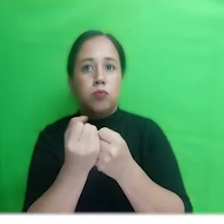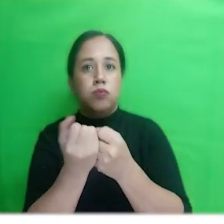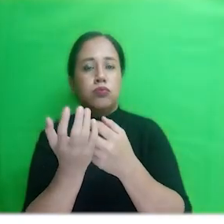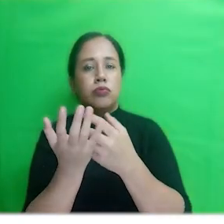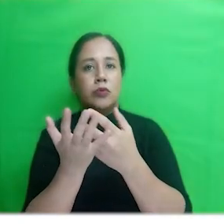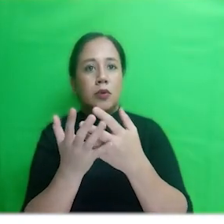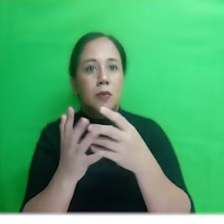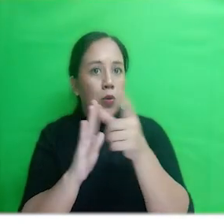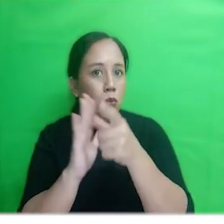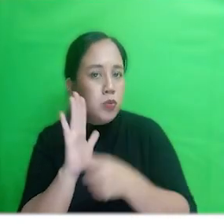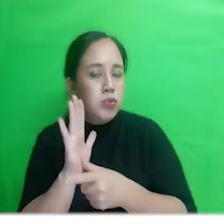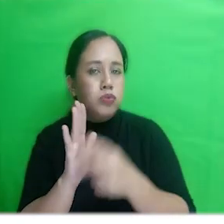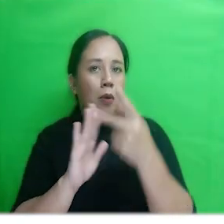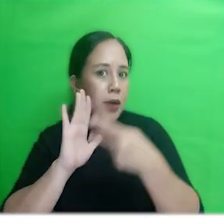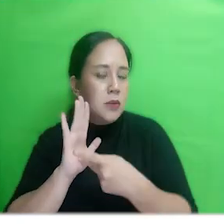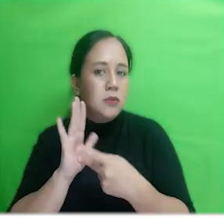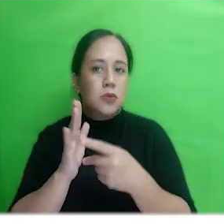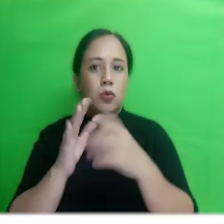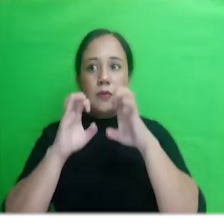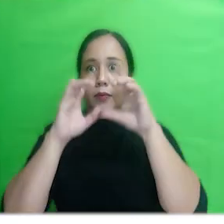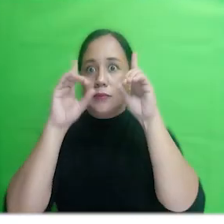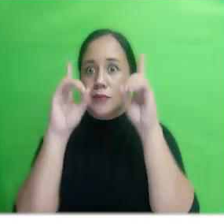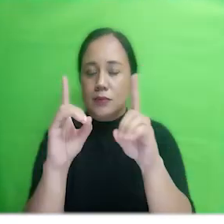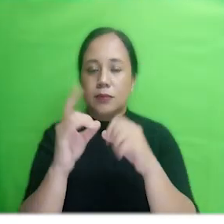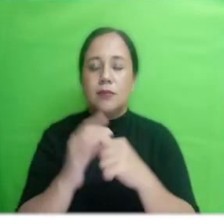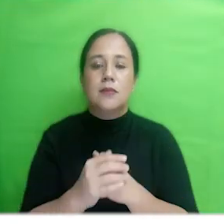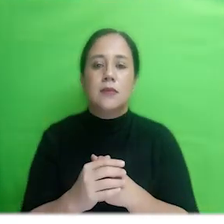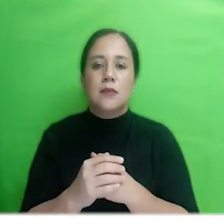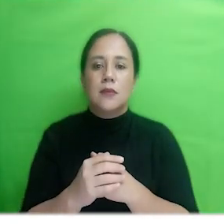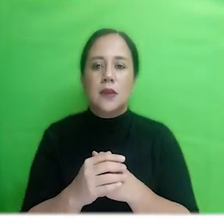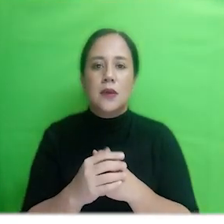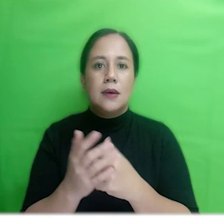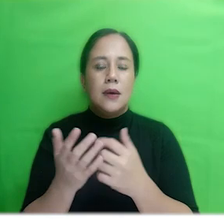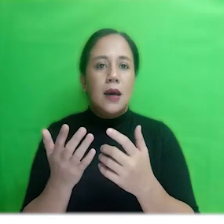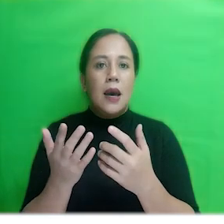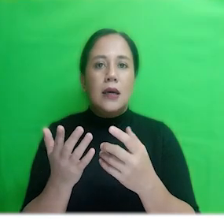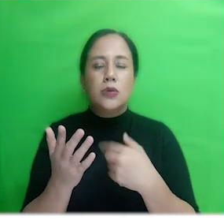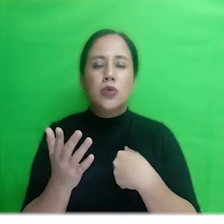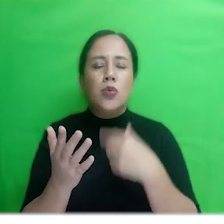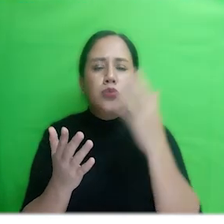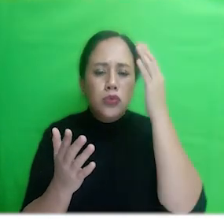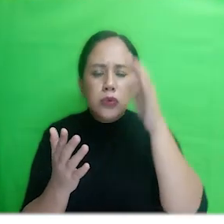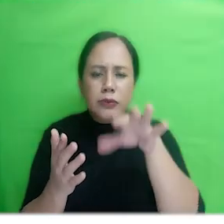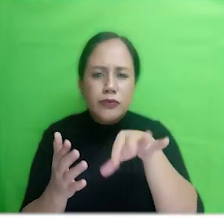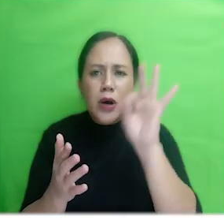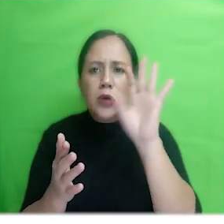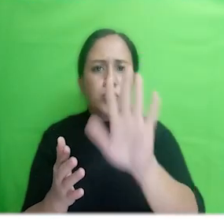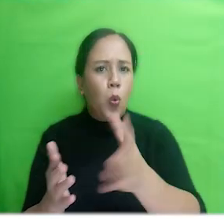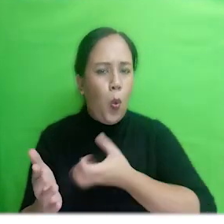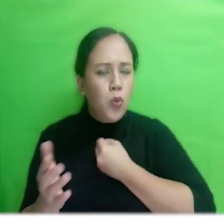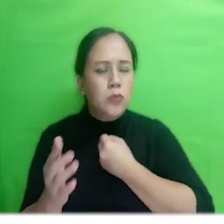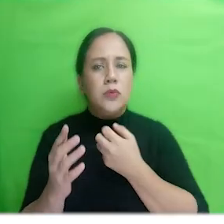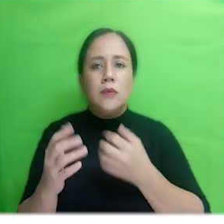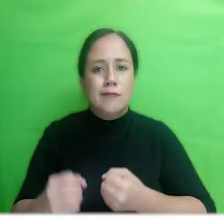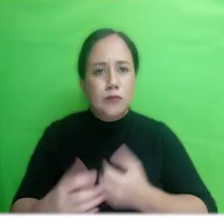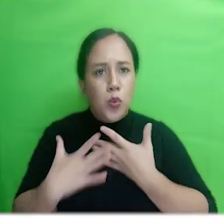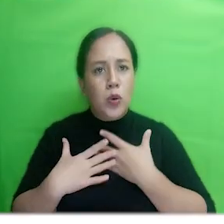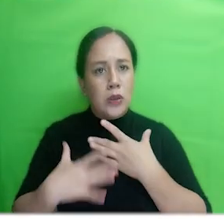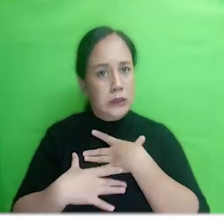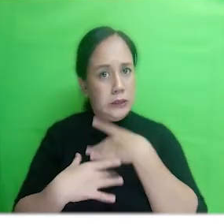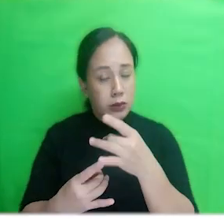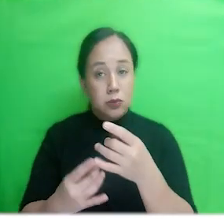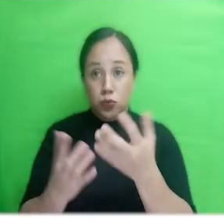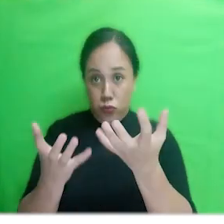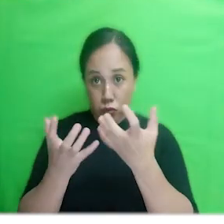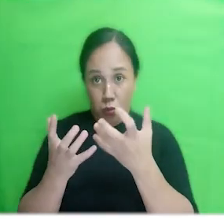legislation or policies of DepEd. So locate your own motives and interests. Are you